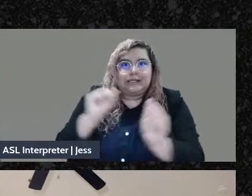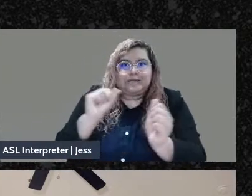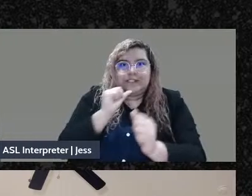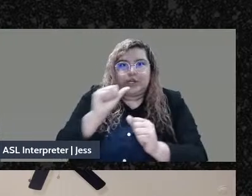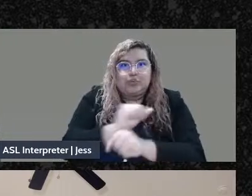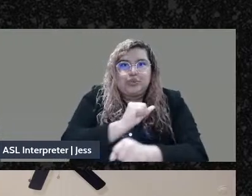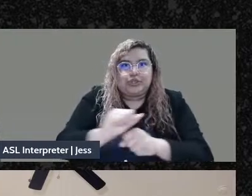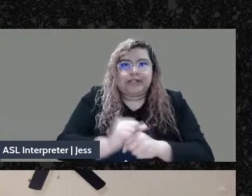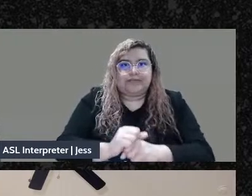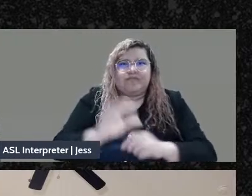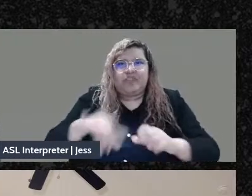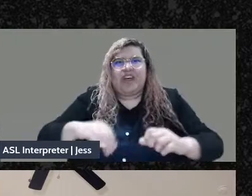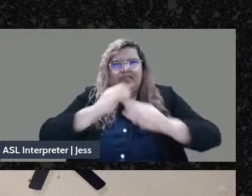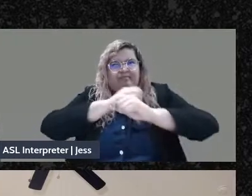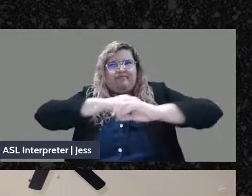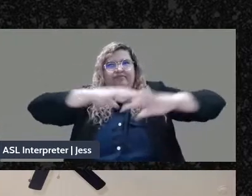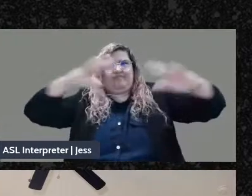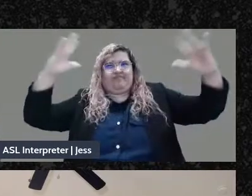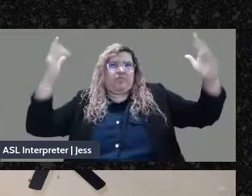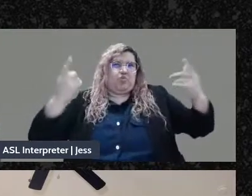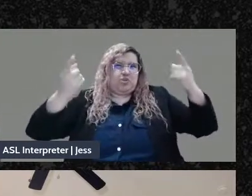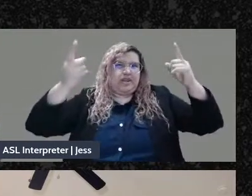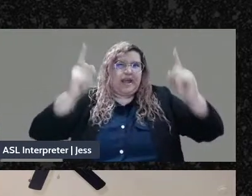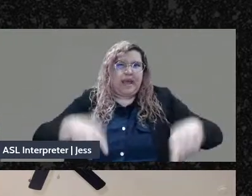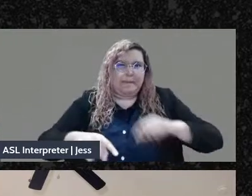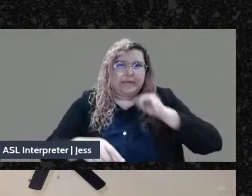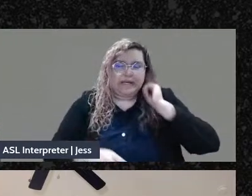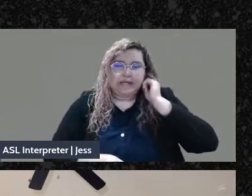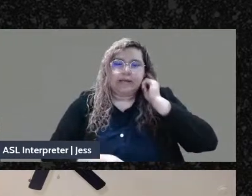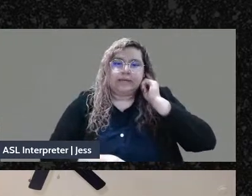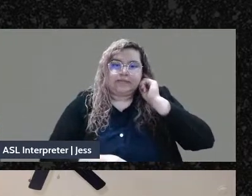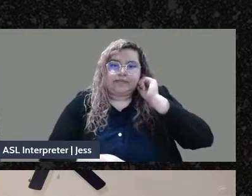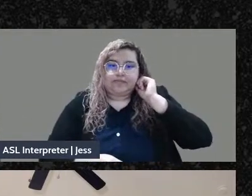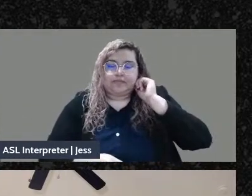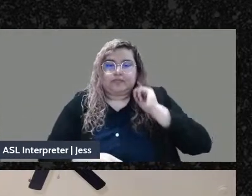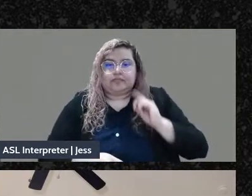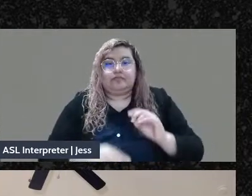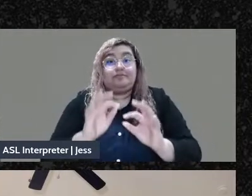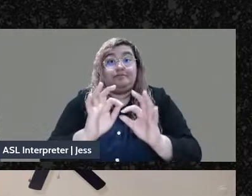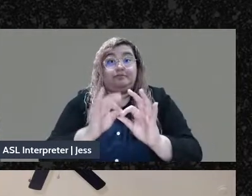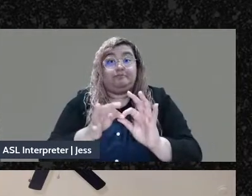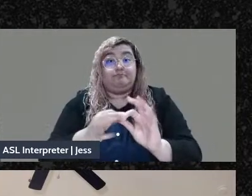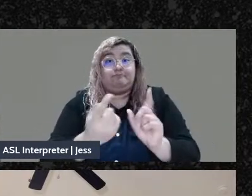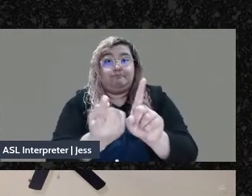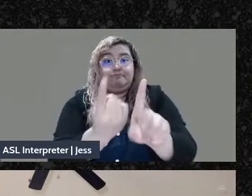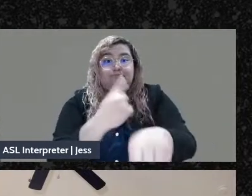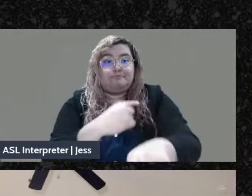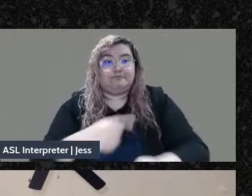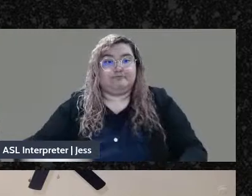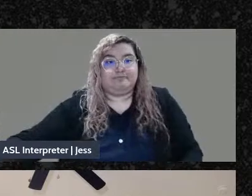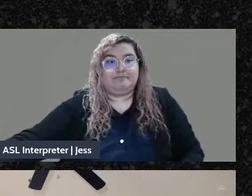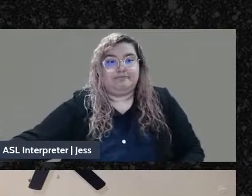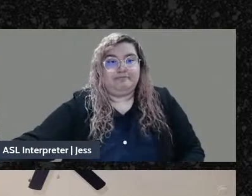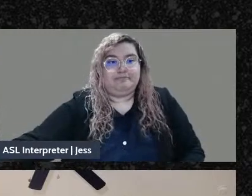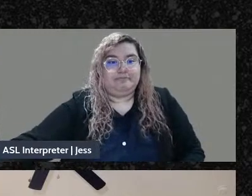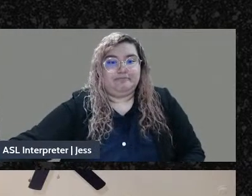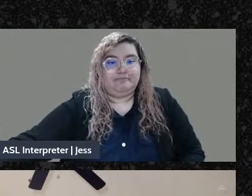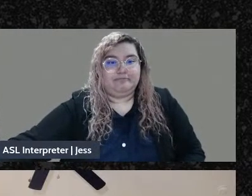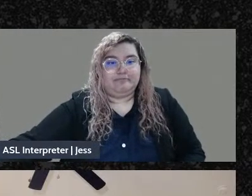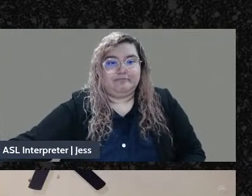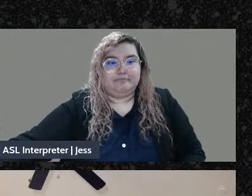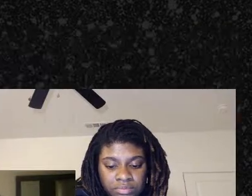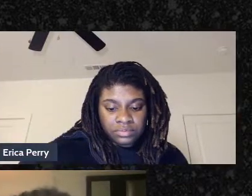kind of biggest picture piece of it. The other thing that happened was that the city of